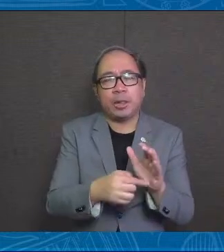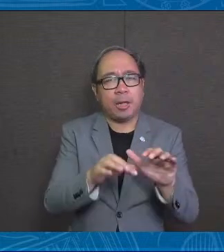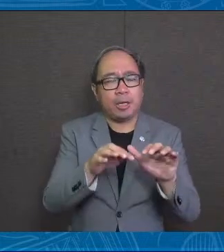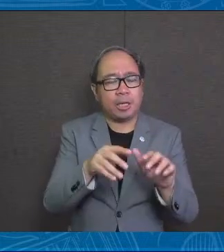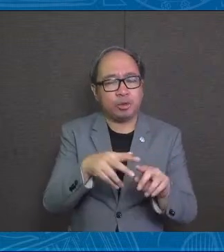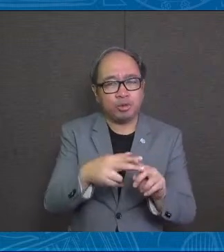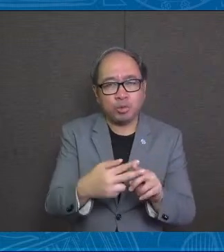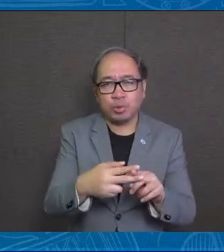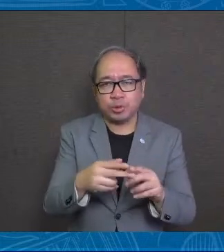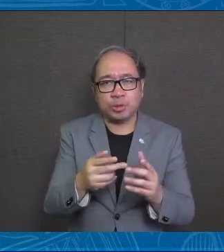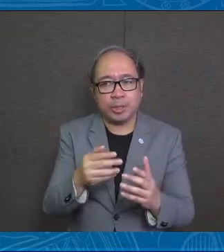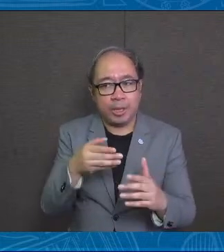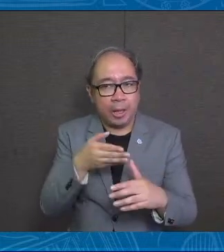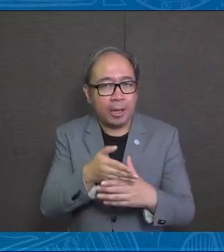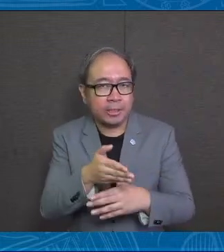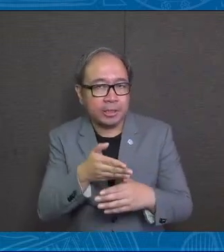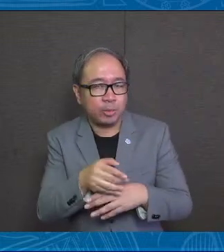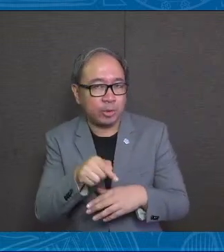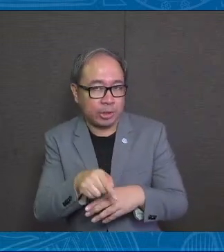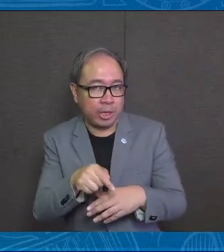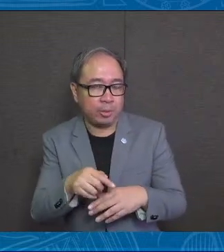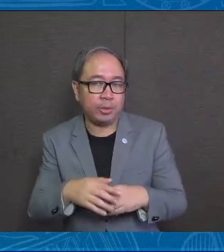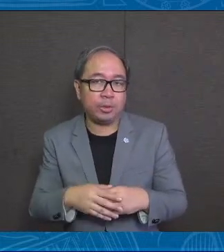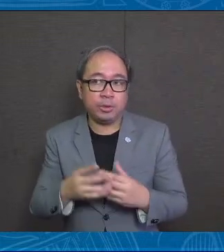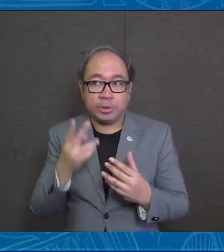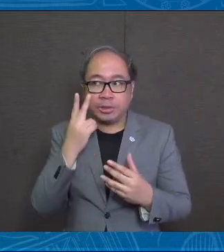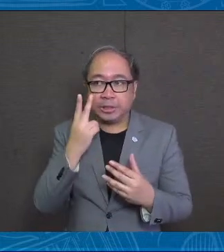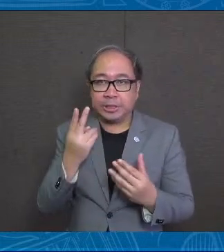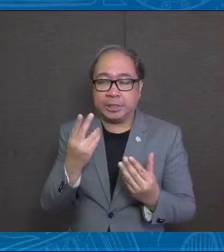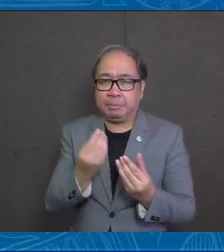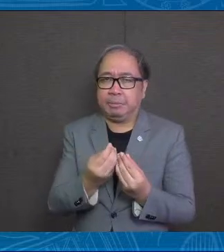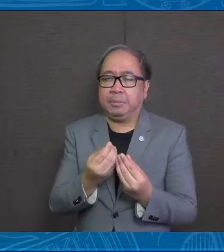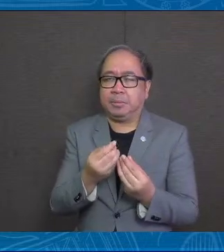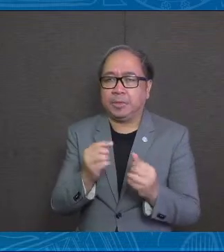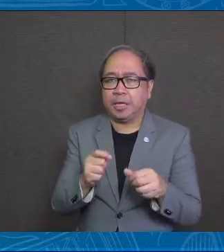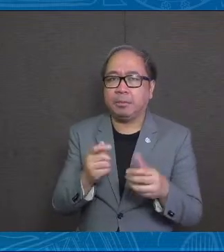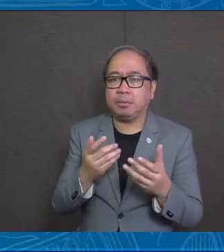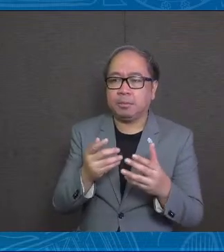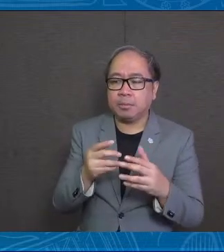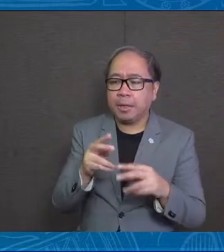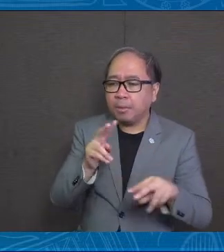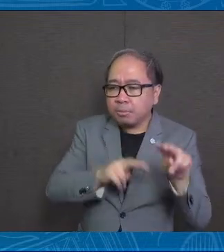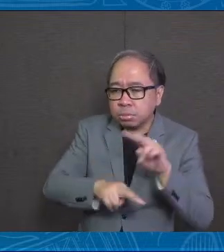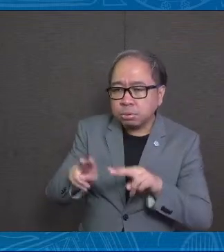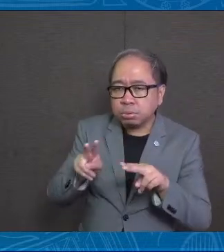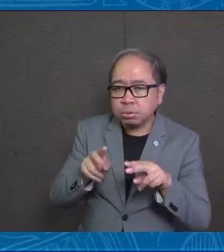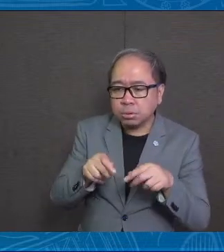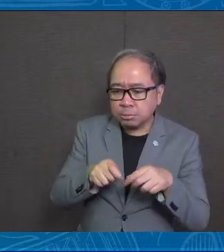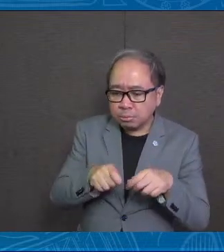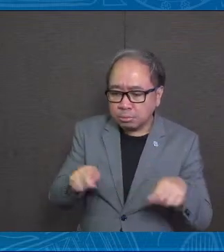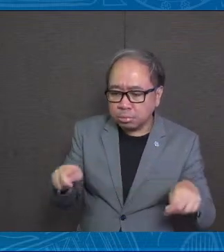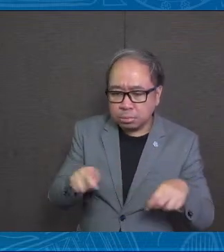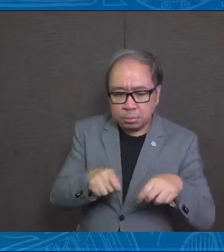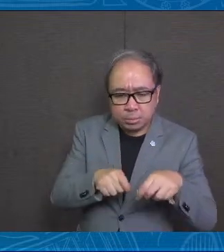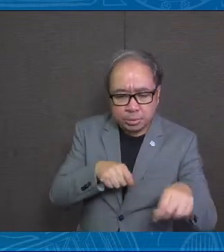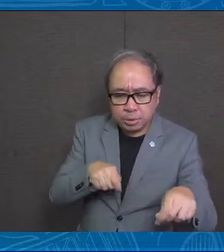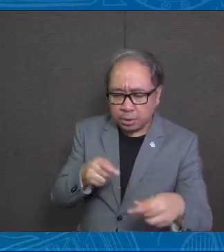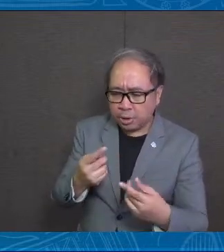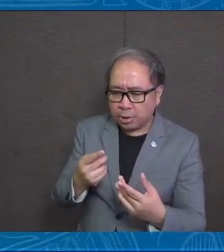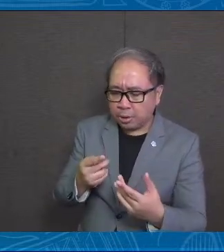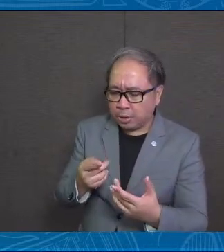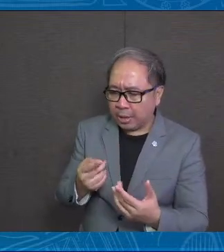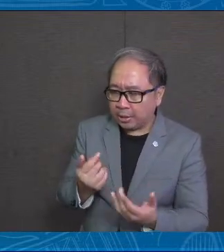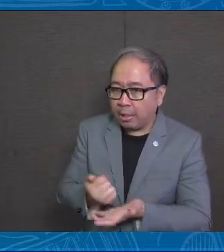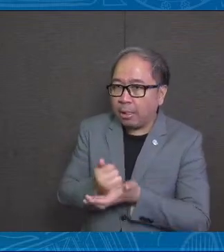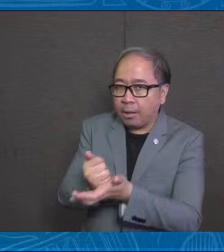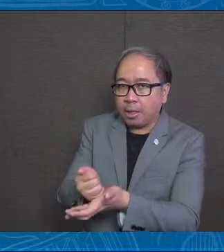open data platforms. So we can run these analyses and it crowds in and really measures helps the prioritization of